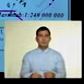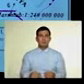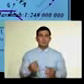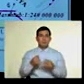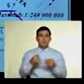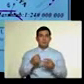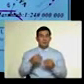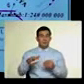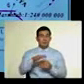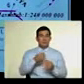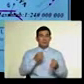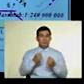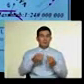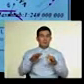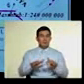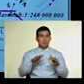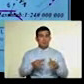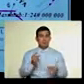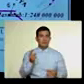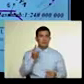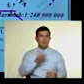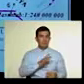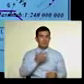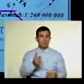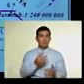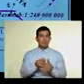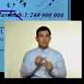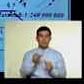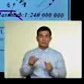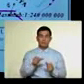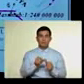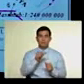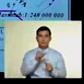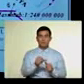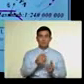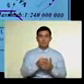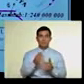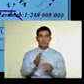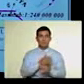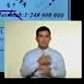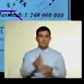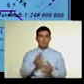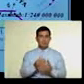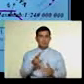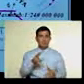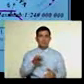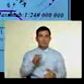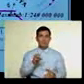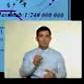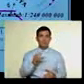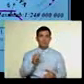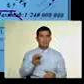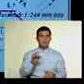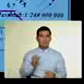Yerning qattiq qobig'i yaxlit bo'lmay, alohida-alohida yirik bo'laklardan, ya'ni litosfera